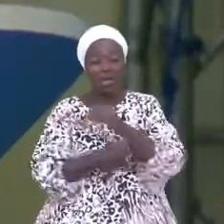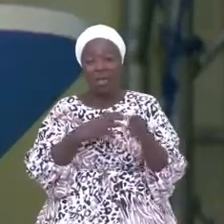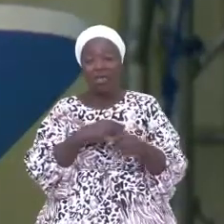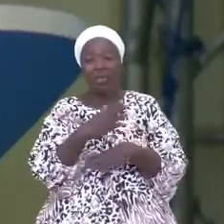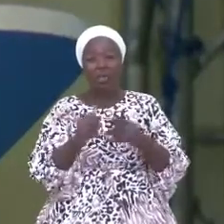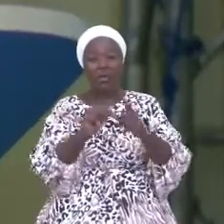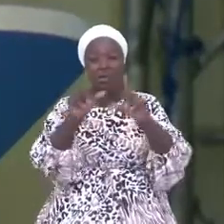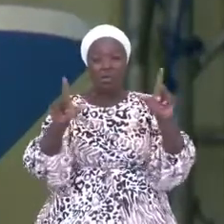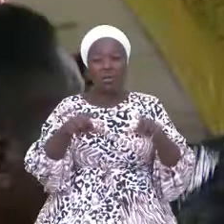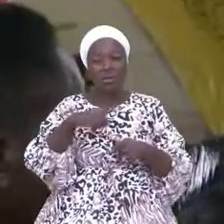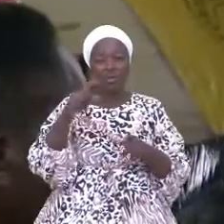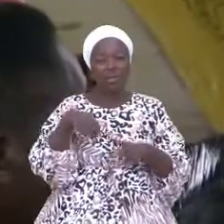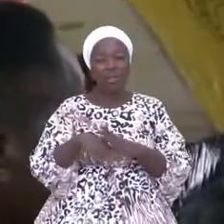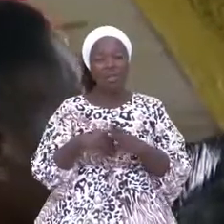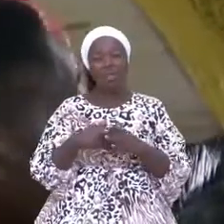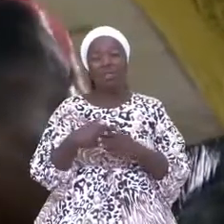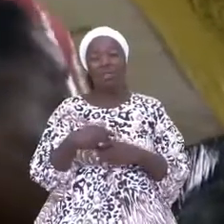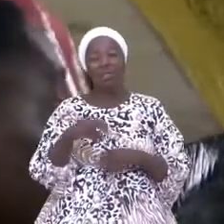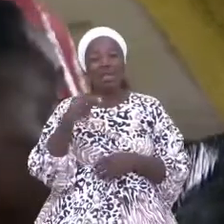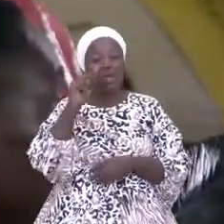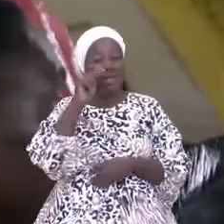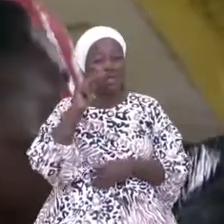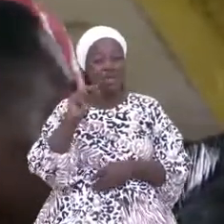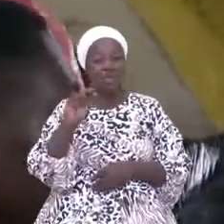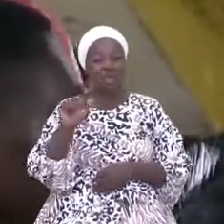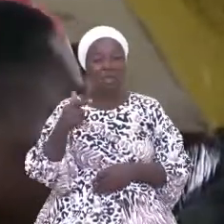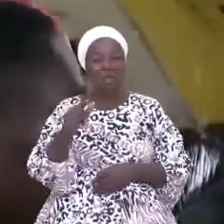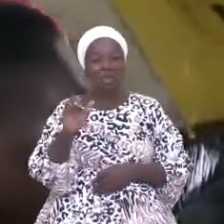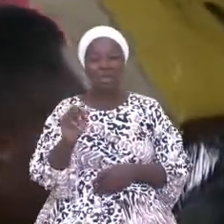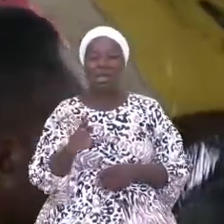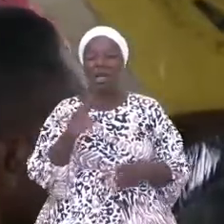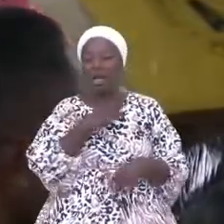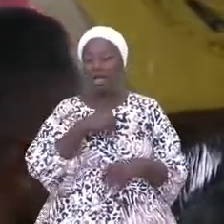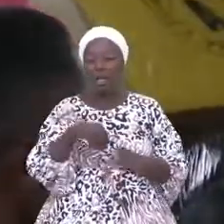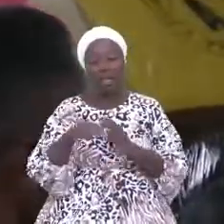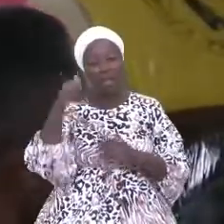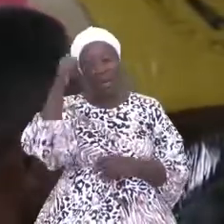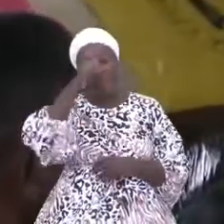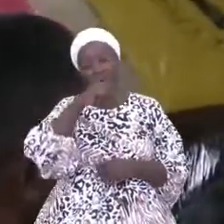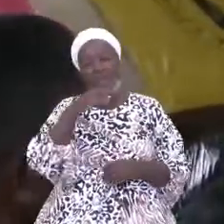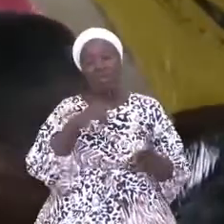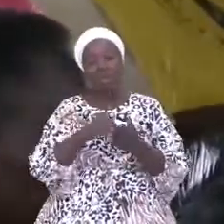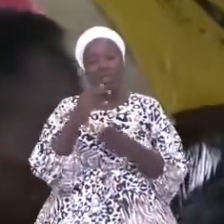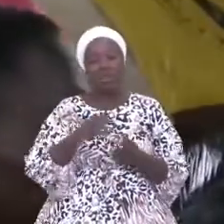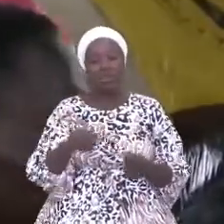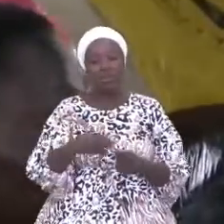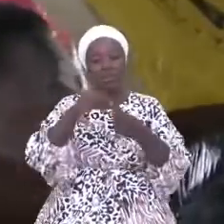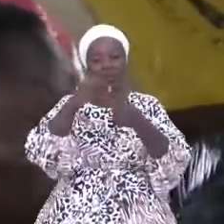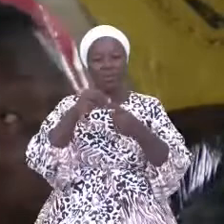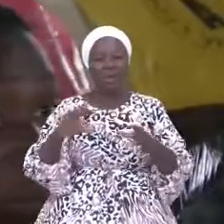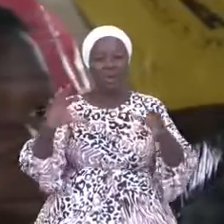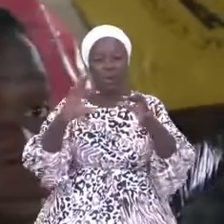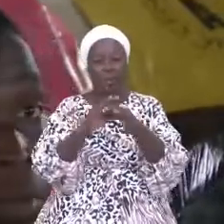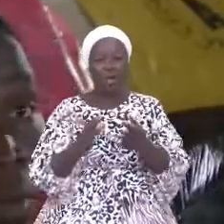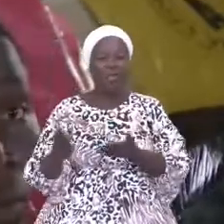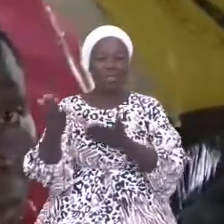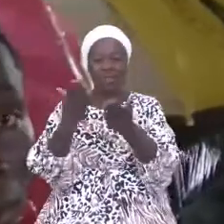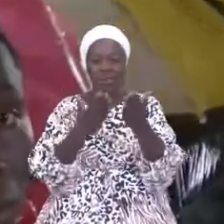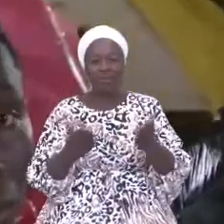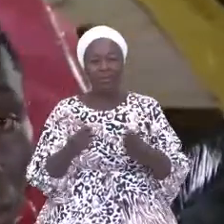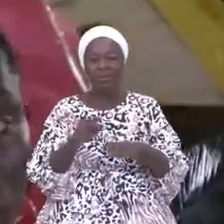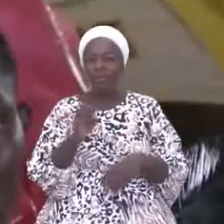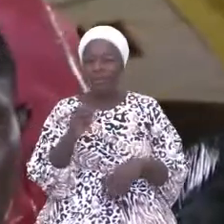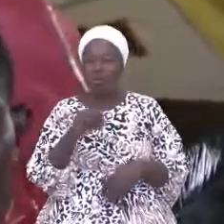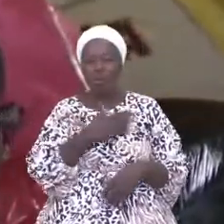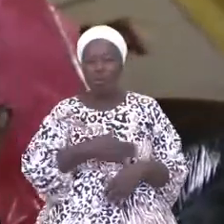in Nigeria, Africa, is a special combined service. So don't miss